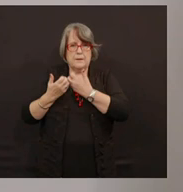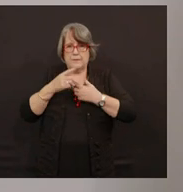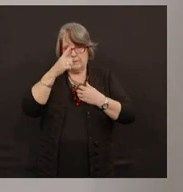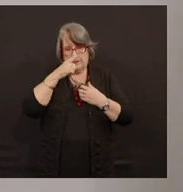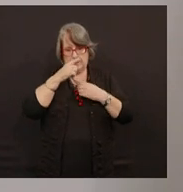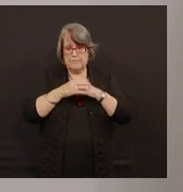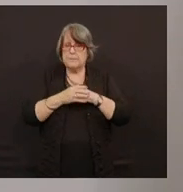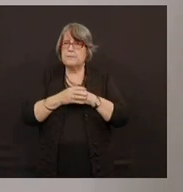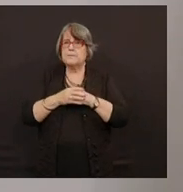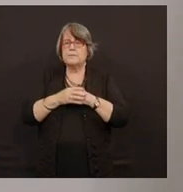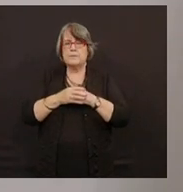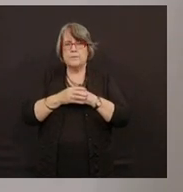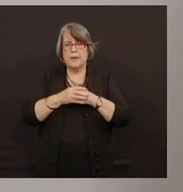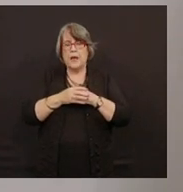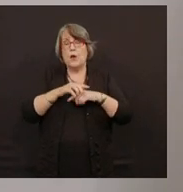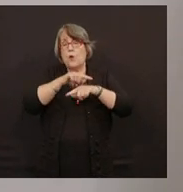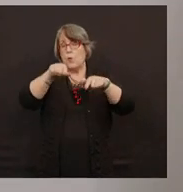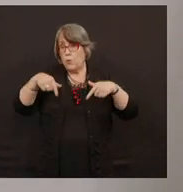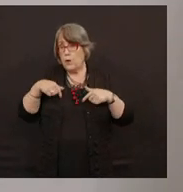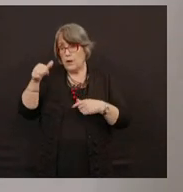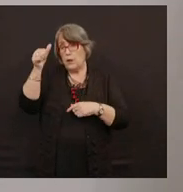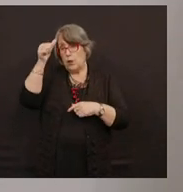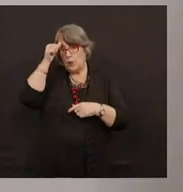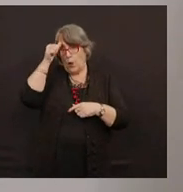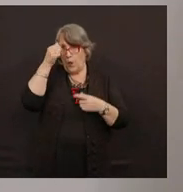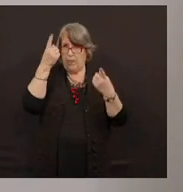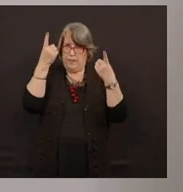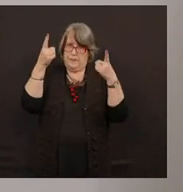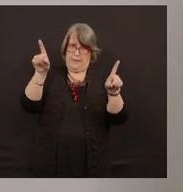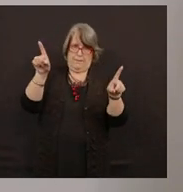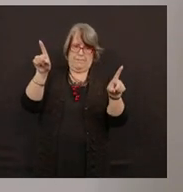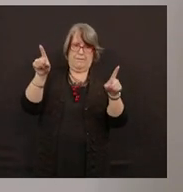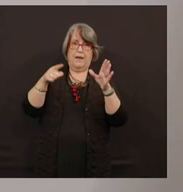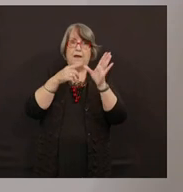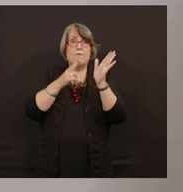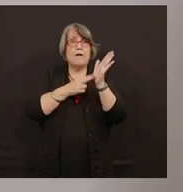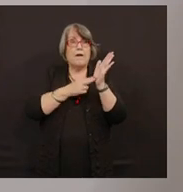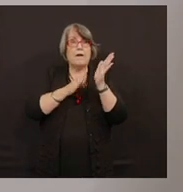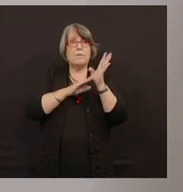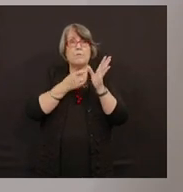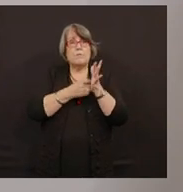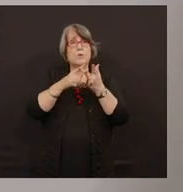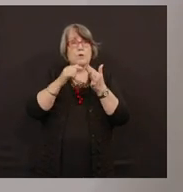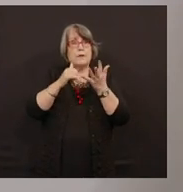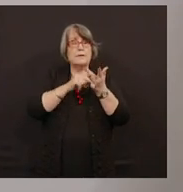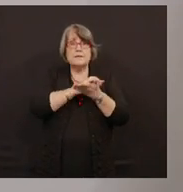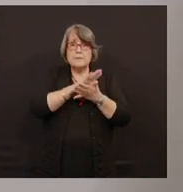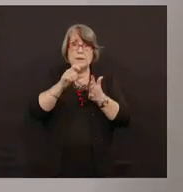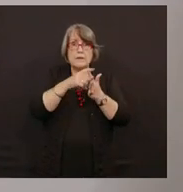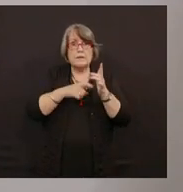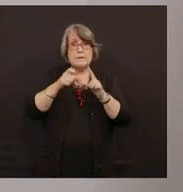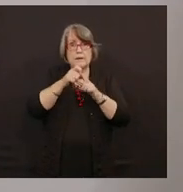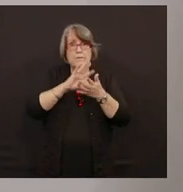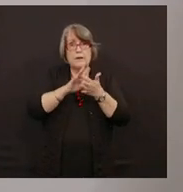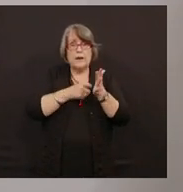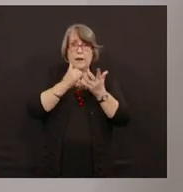experience. We do know that the deaths of Anne-Marie Smith, David Harris, Willow